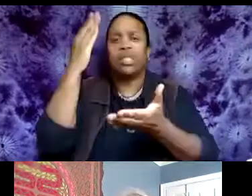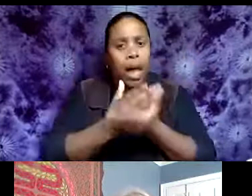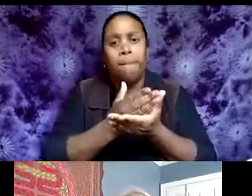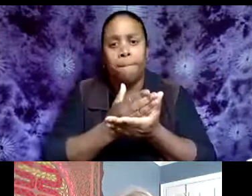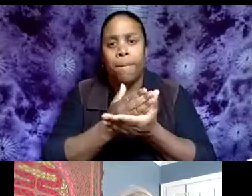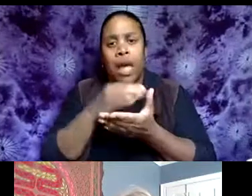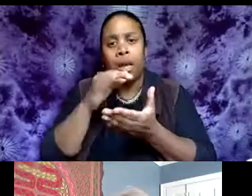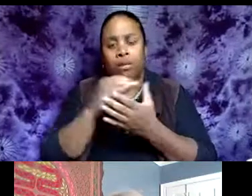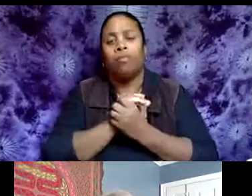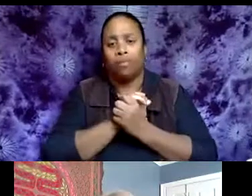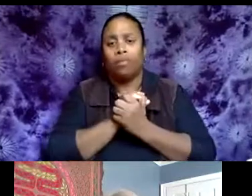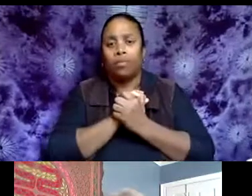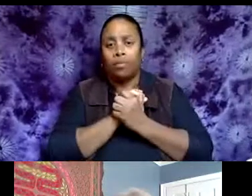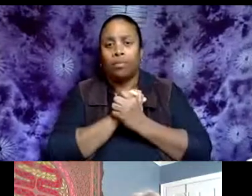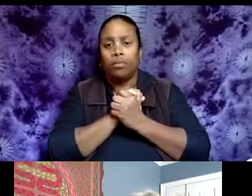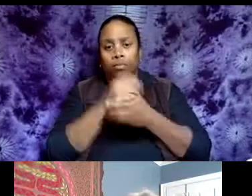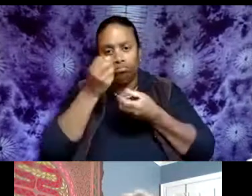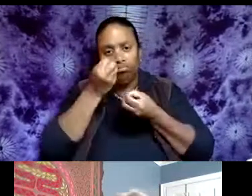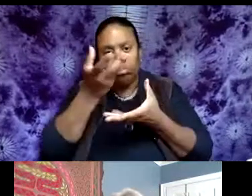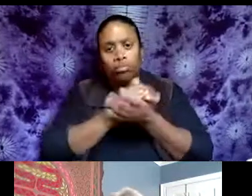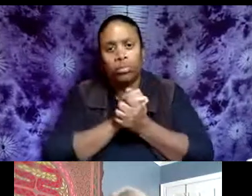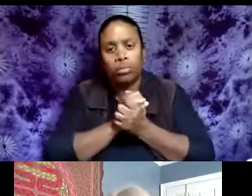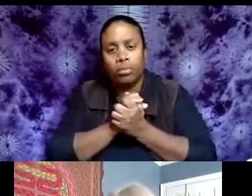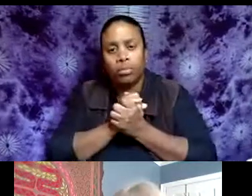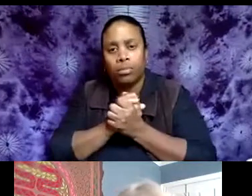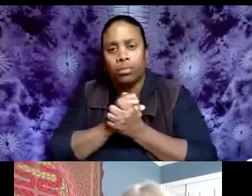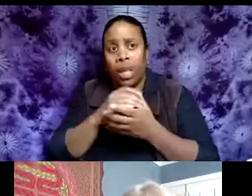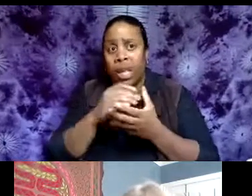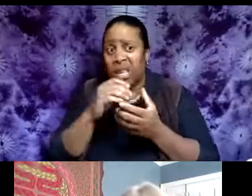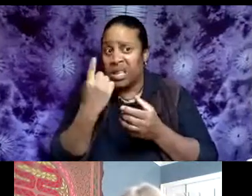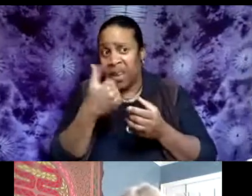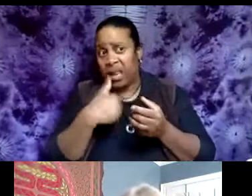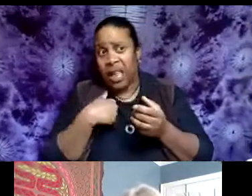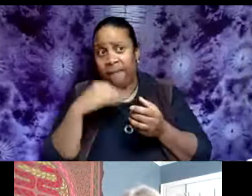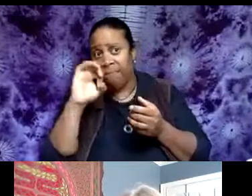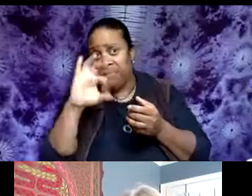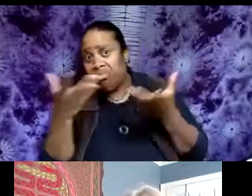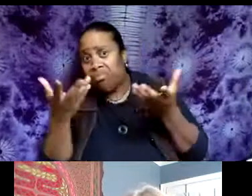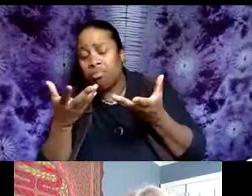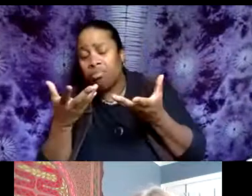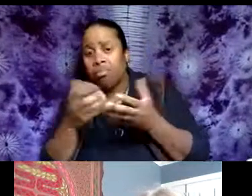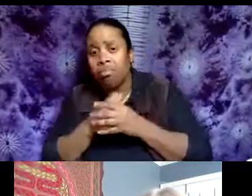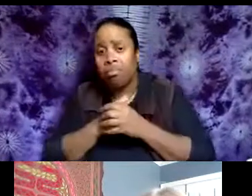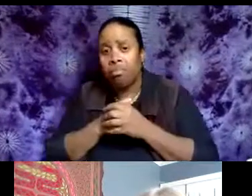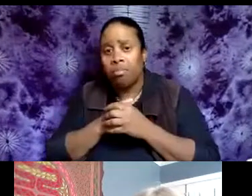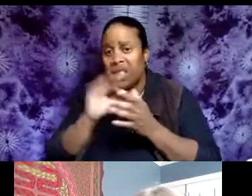you. So does anyone else have anything else to say? Yeah, does that resonate at all,